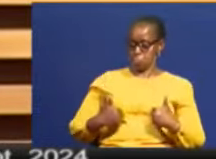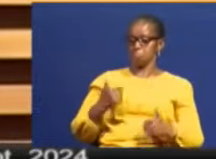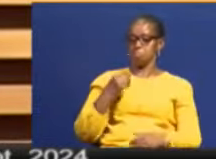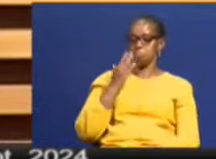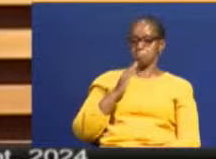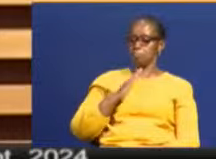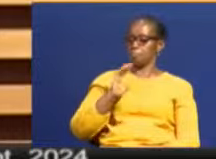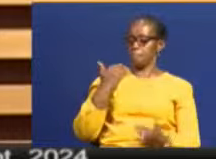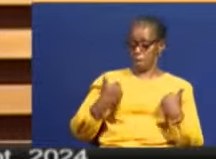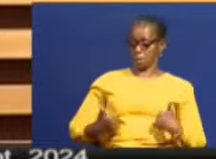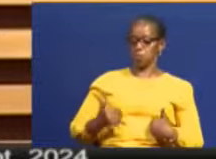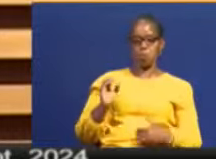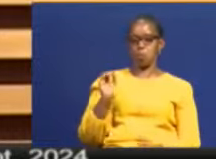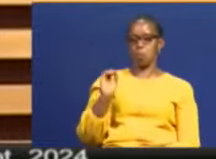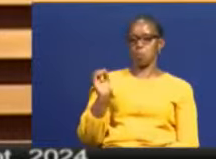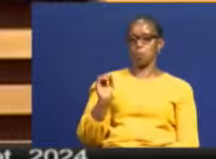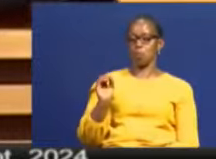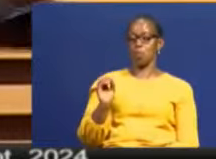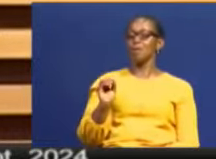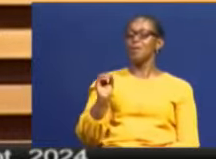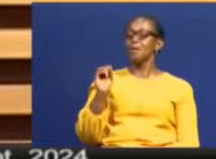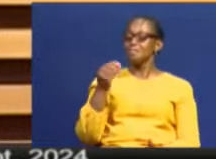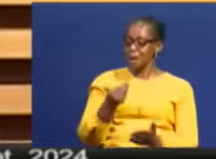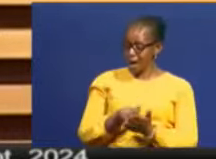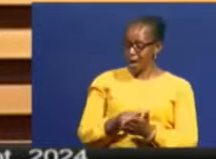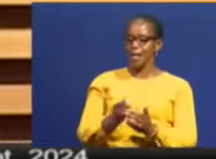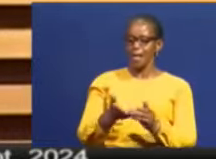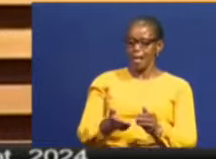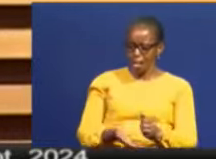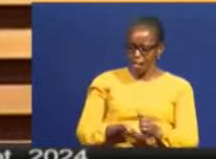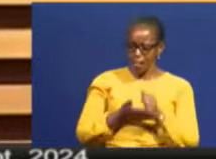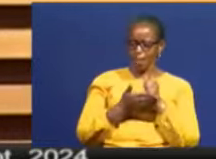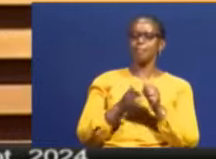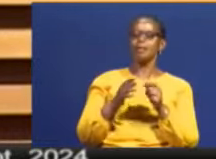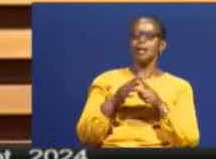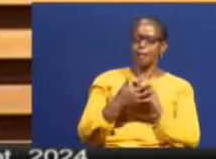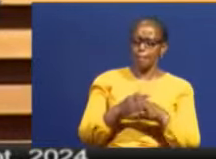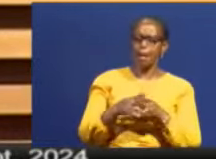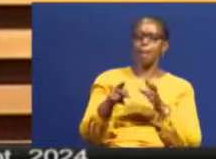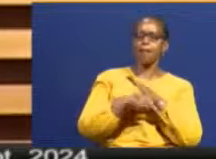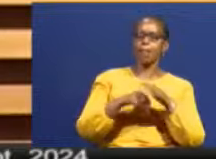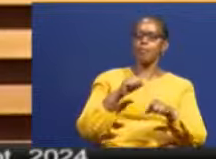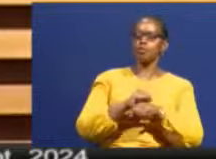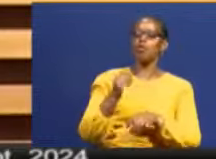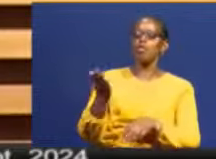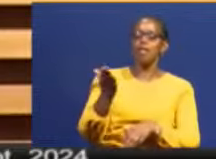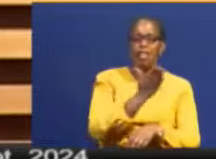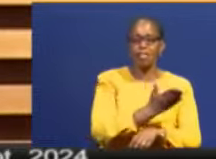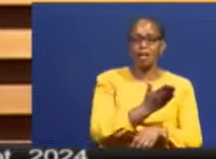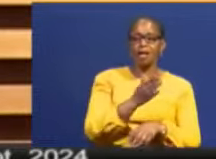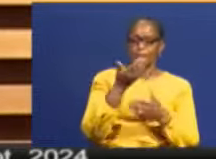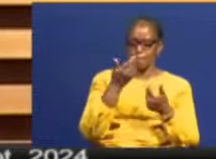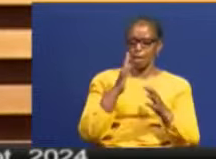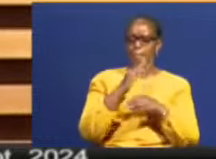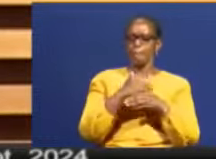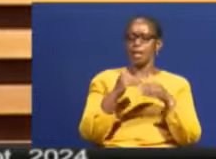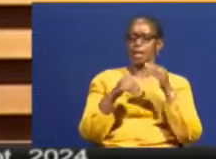NGCDF has renovated all primary schools in the constituency. It has built in excess of 7